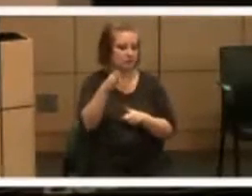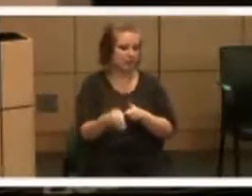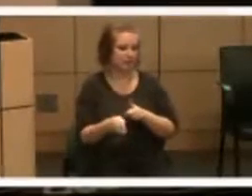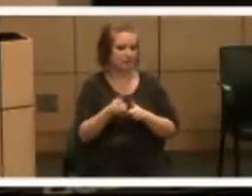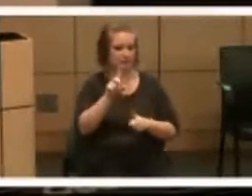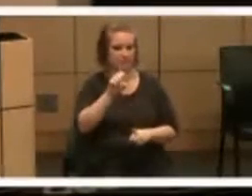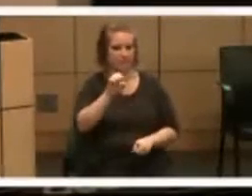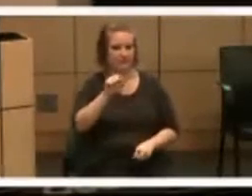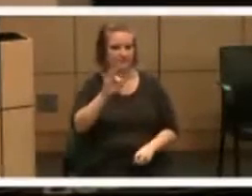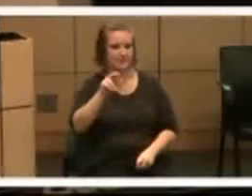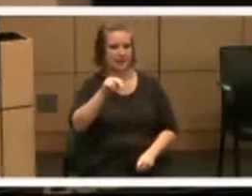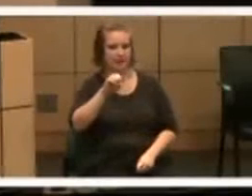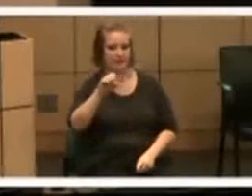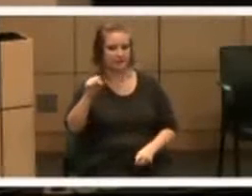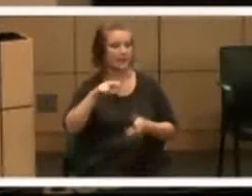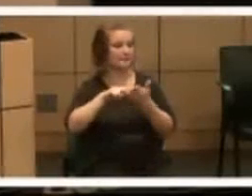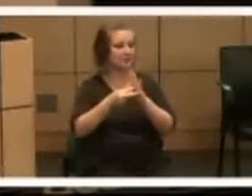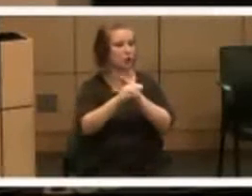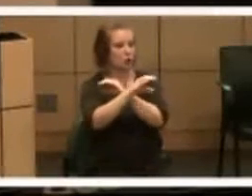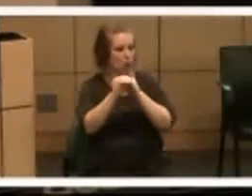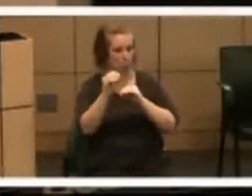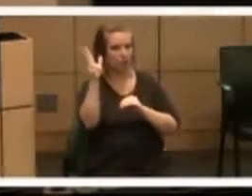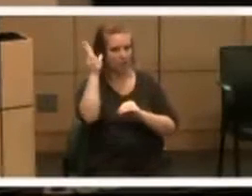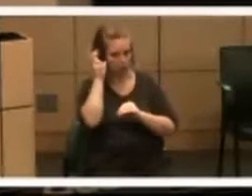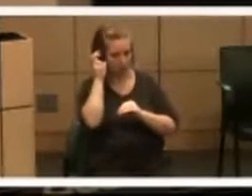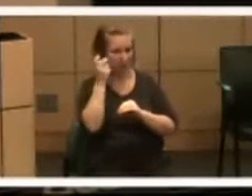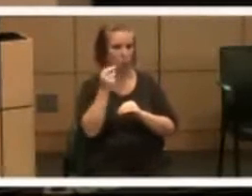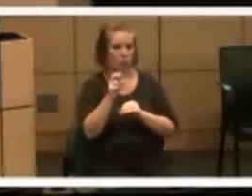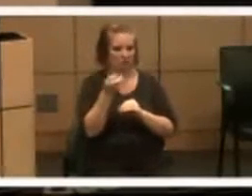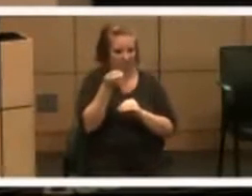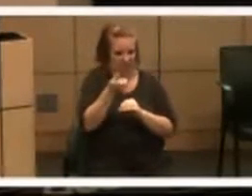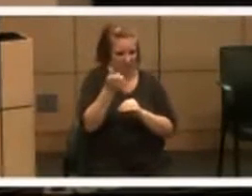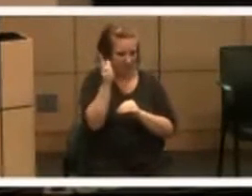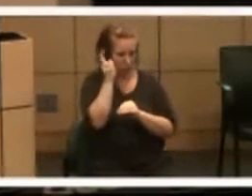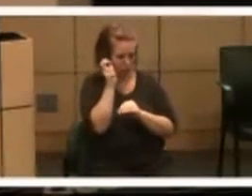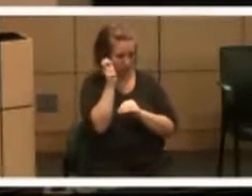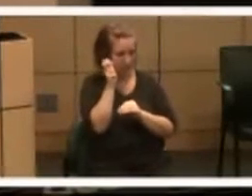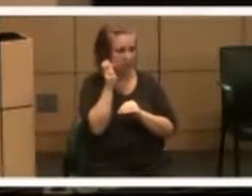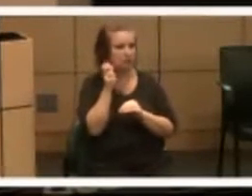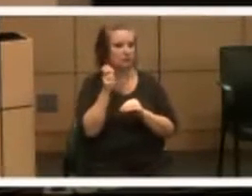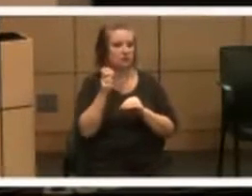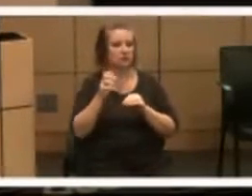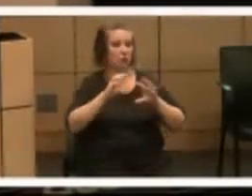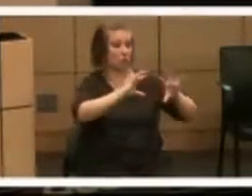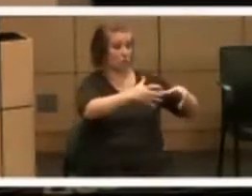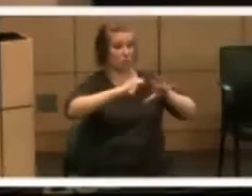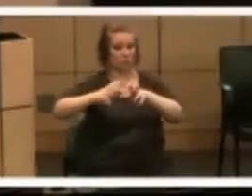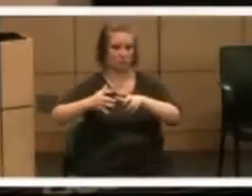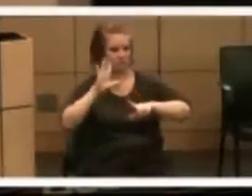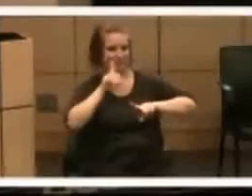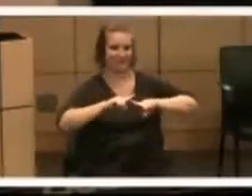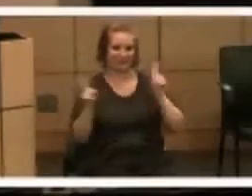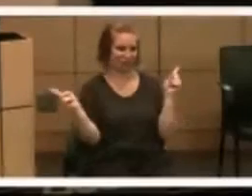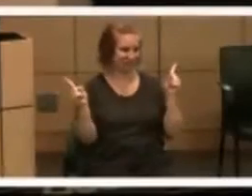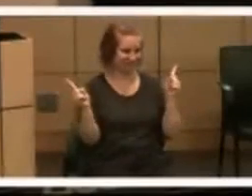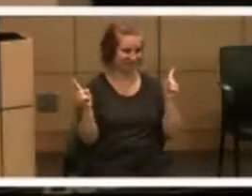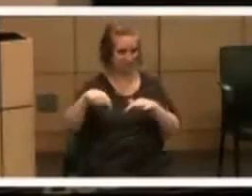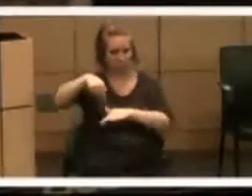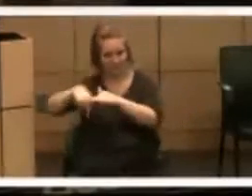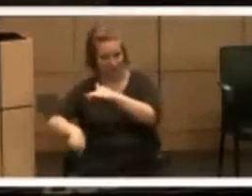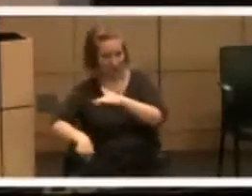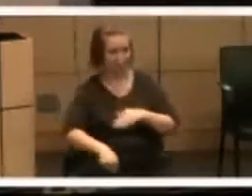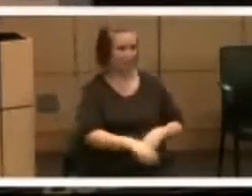essentially no hearing or very little hearing. And those groups are likely to differ in how they perform. It's actually,